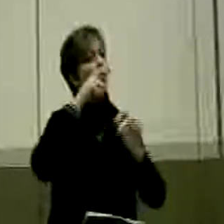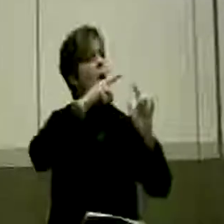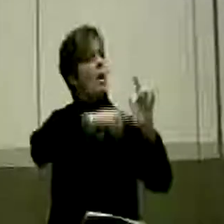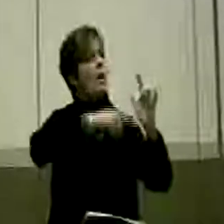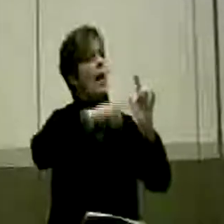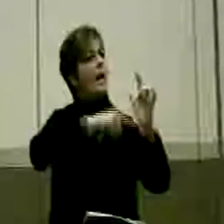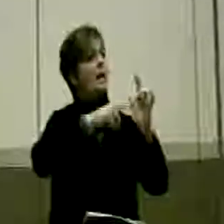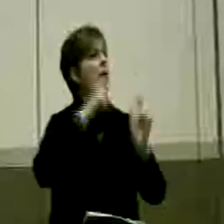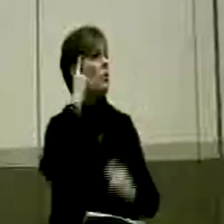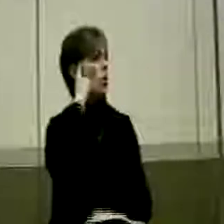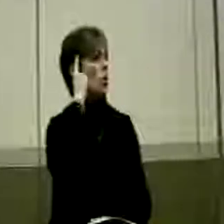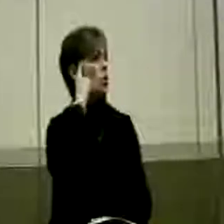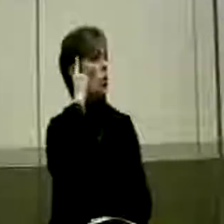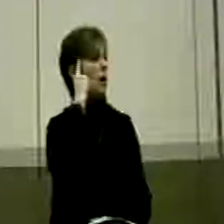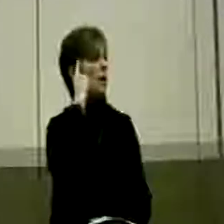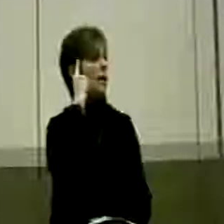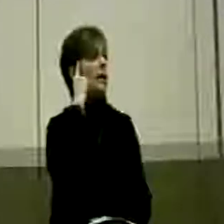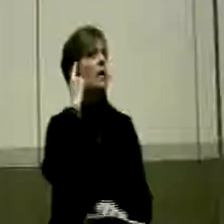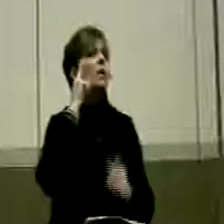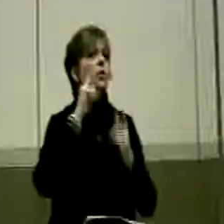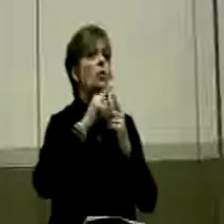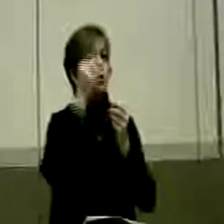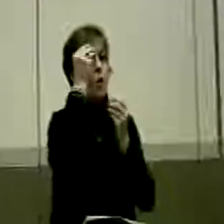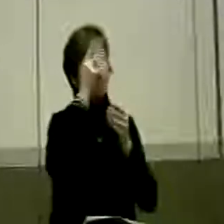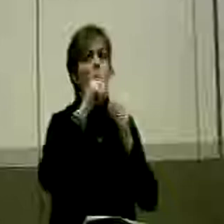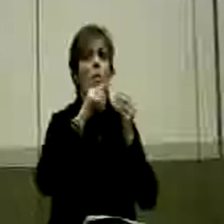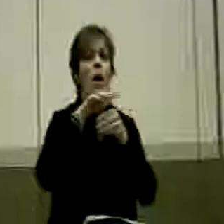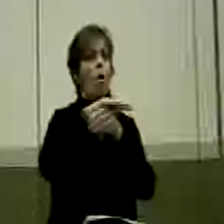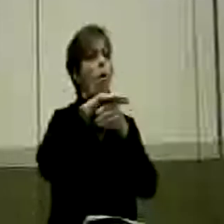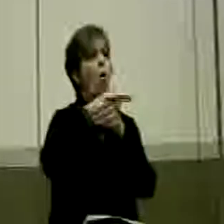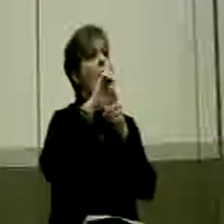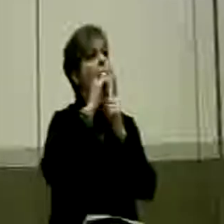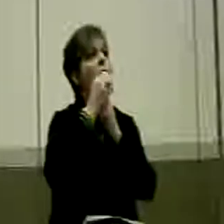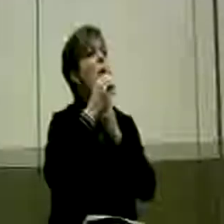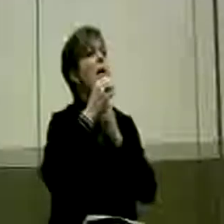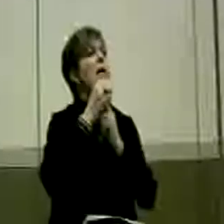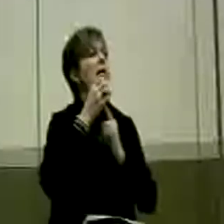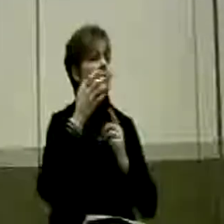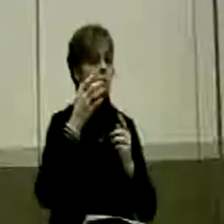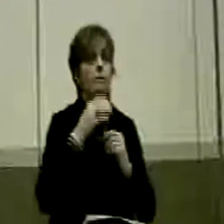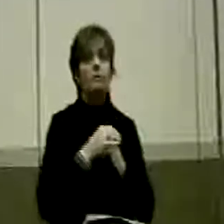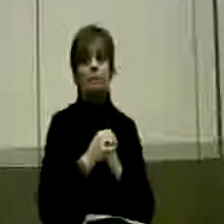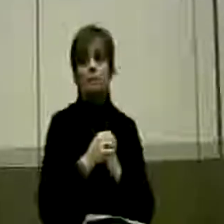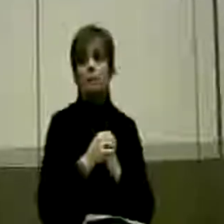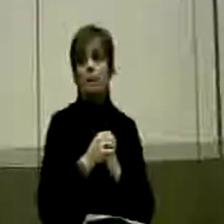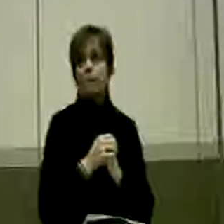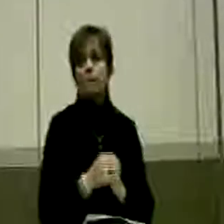that auditory sense to inform the kids about their environment and guide their attention. Okay, so